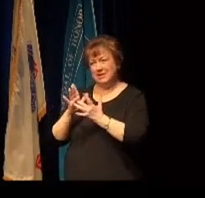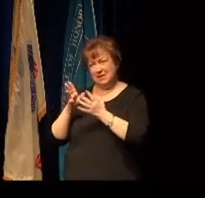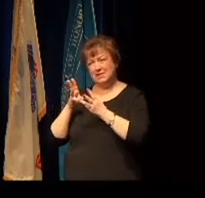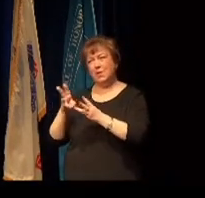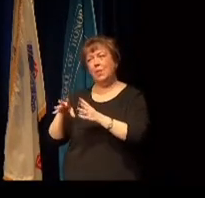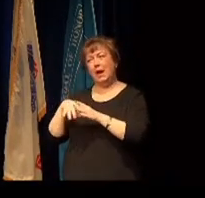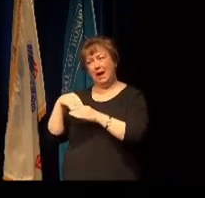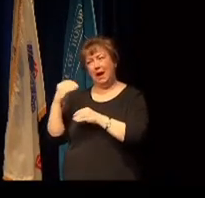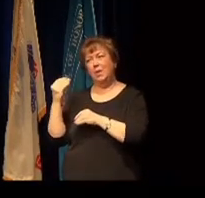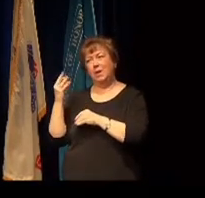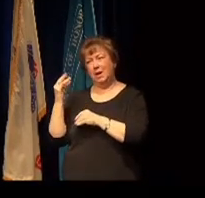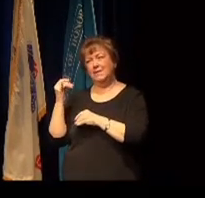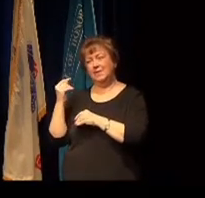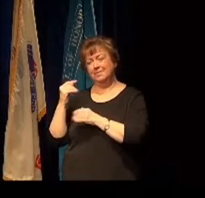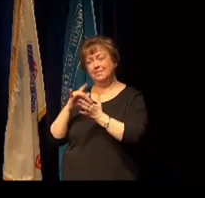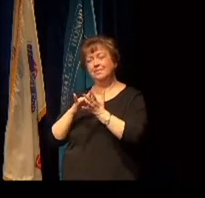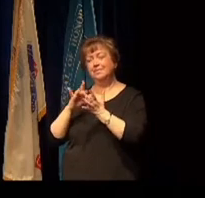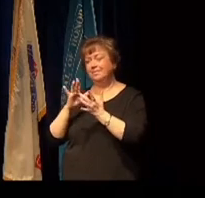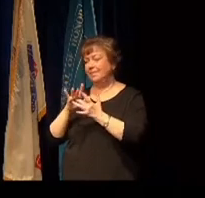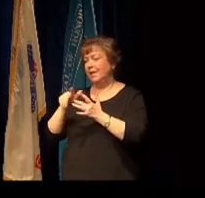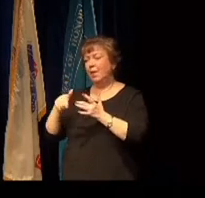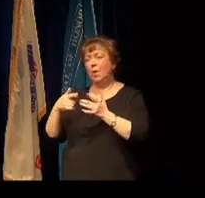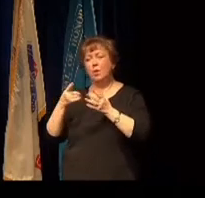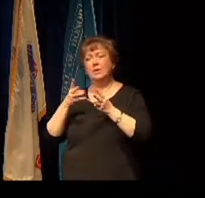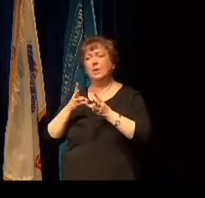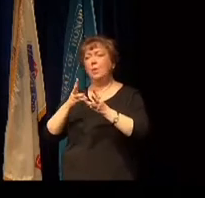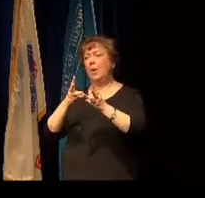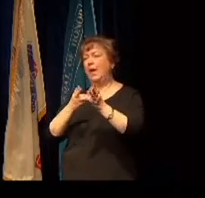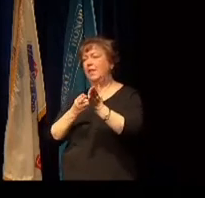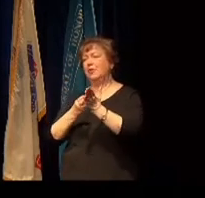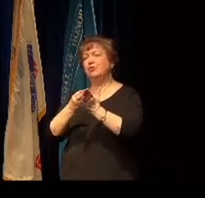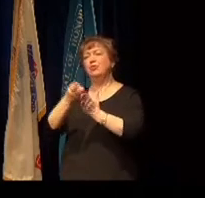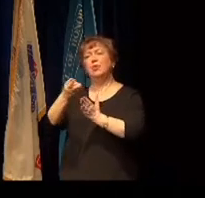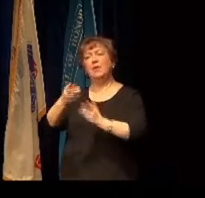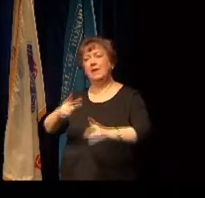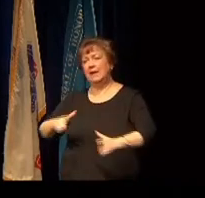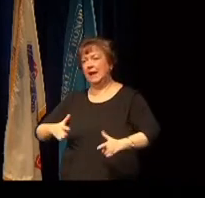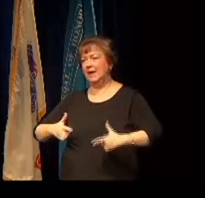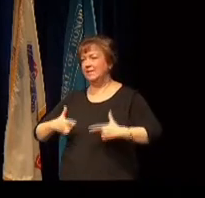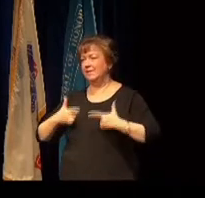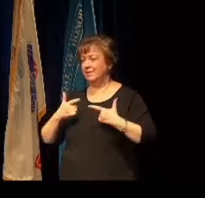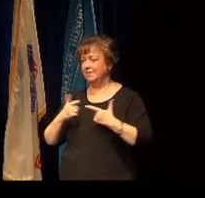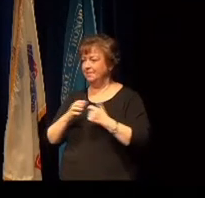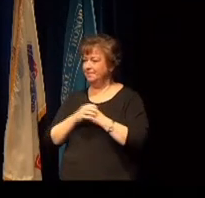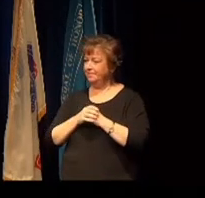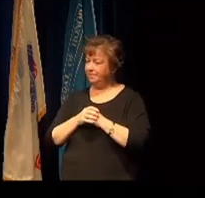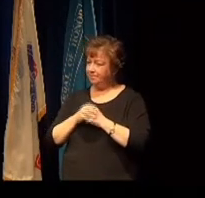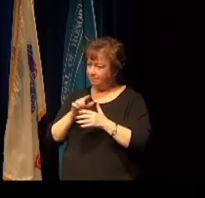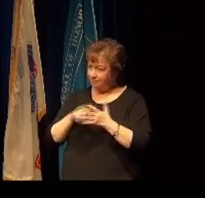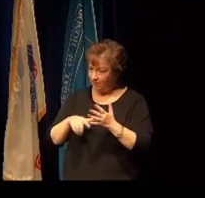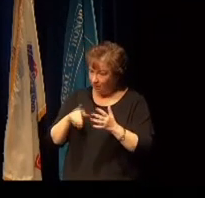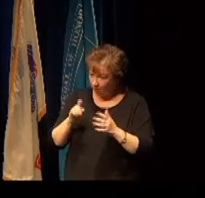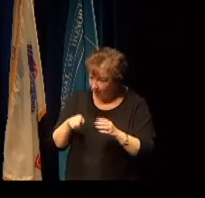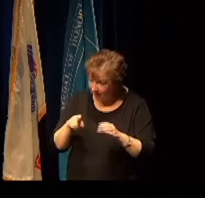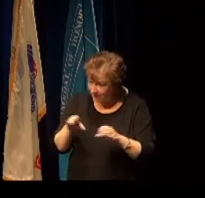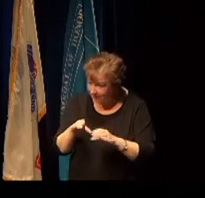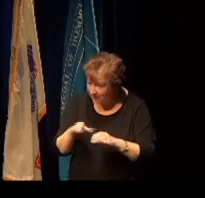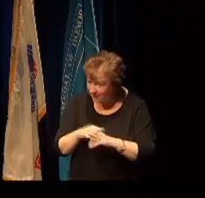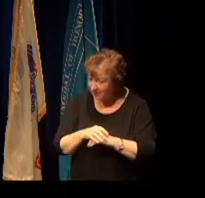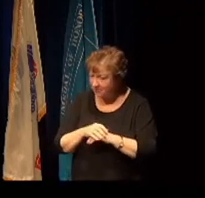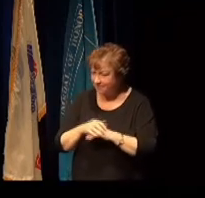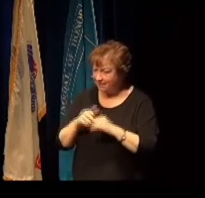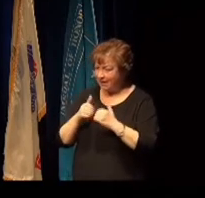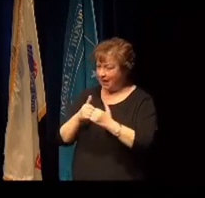He's the way, the truth, and the life. So, what do you have to do? How does one receive